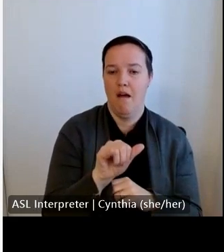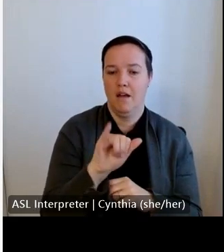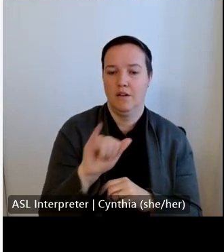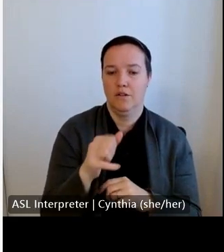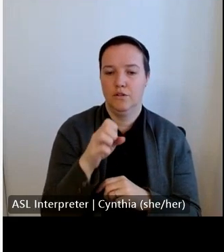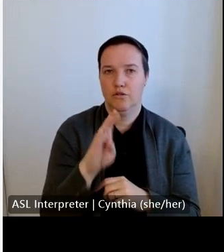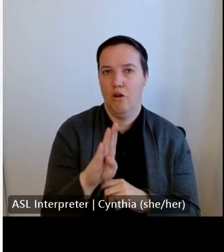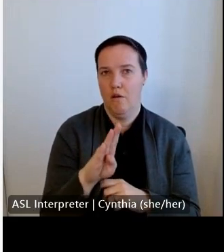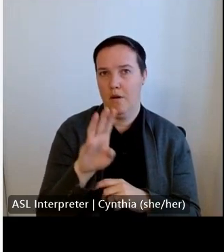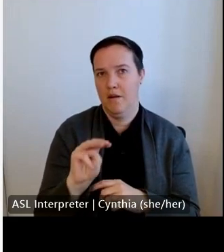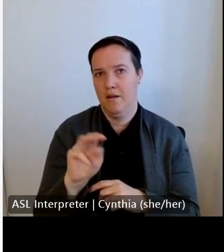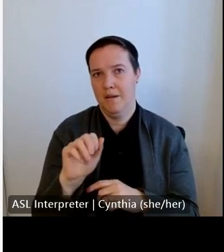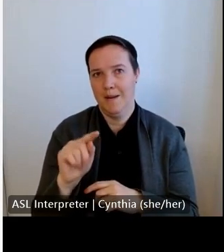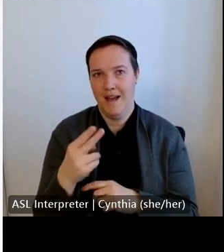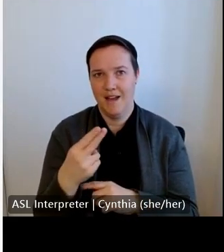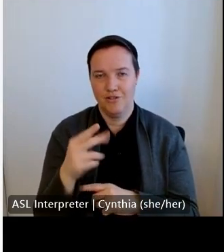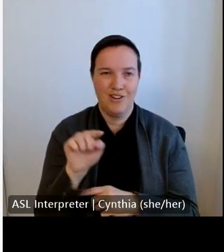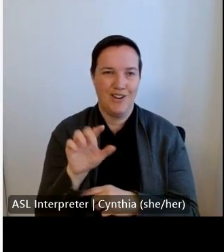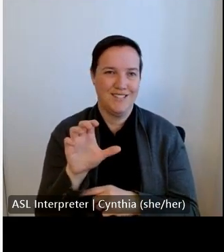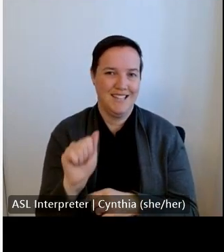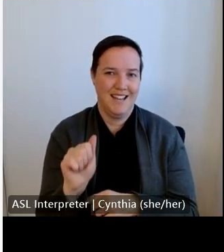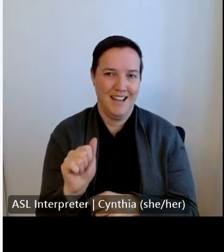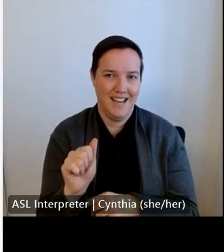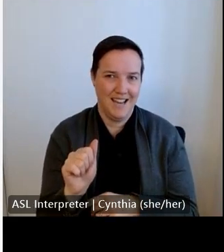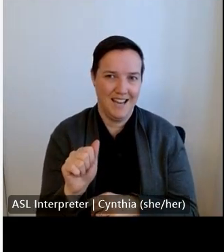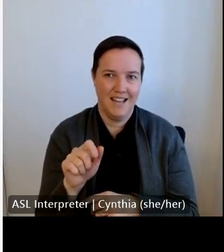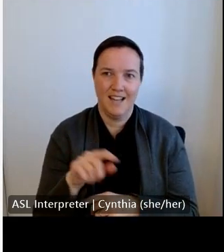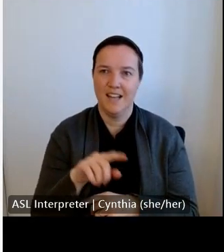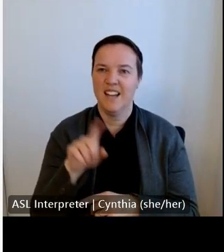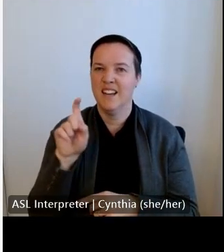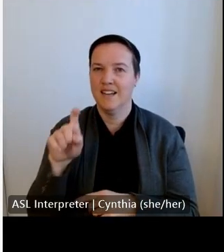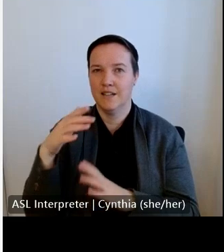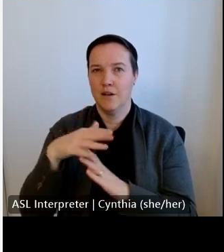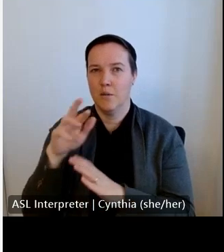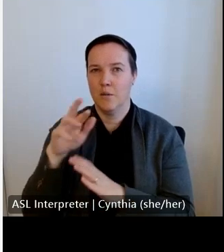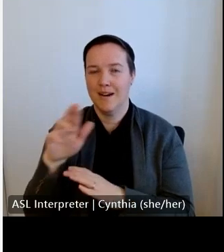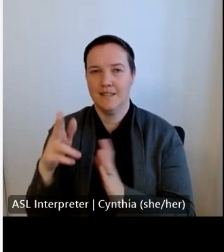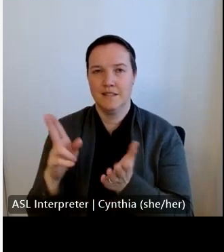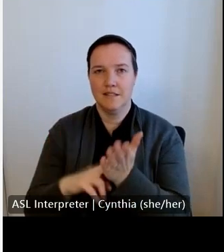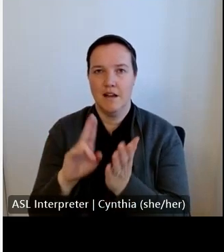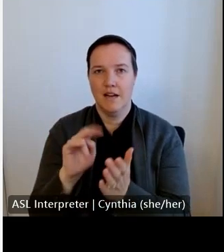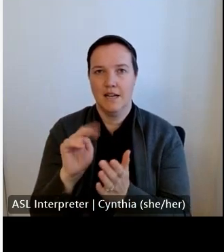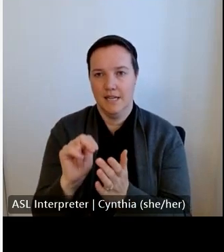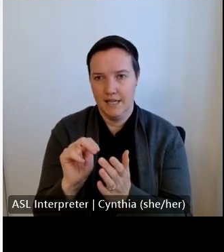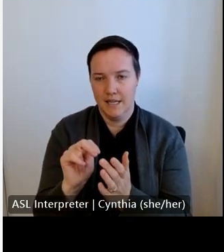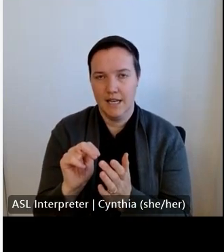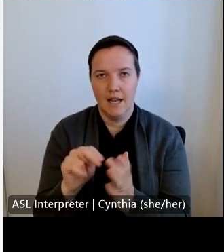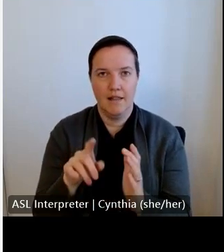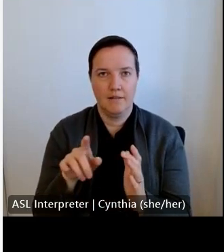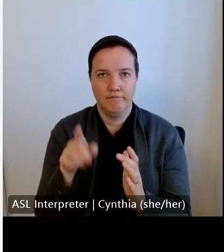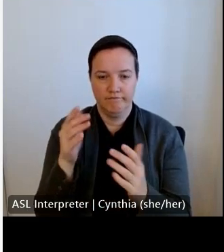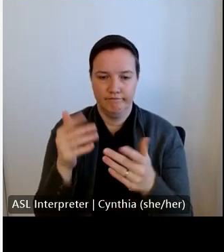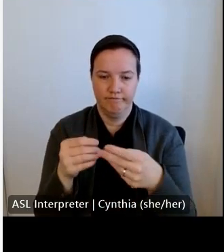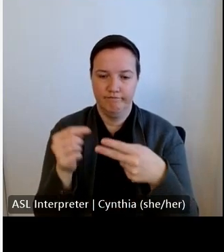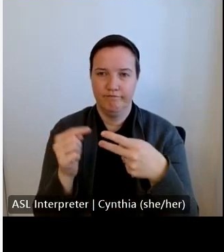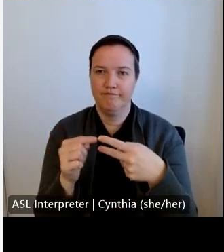myjobmatch.ca and visit the sign-in feature and select job seeker. I'll go back to my